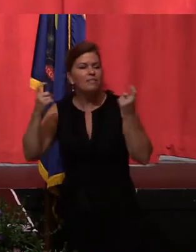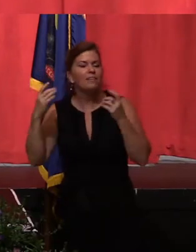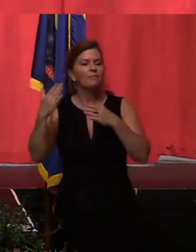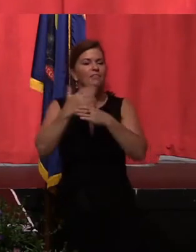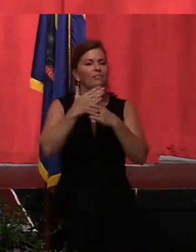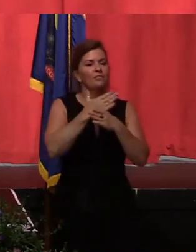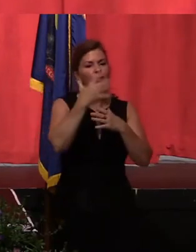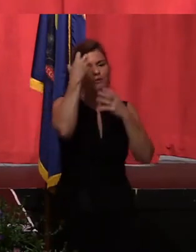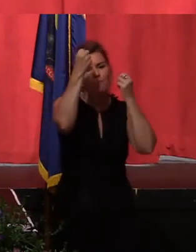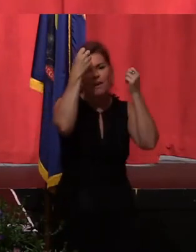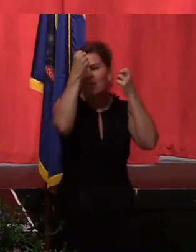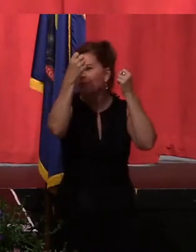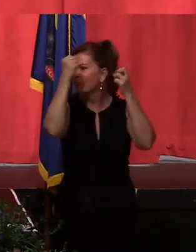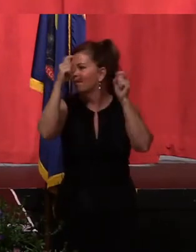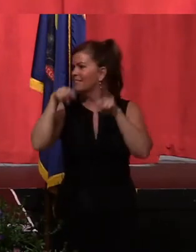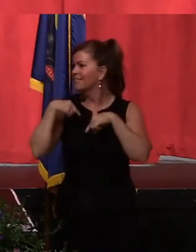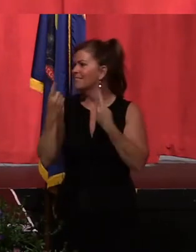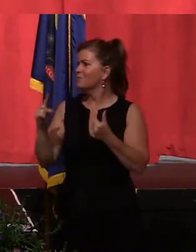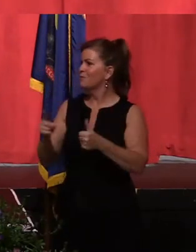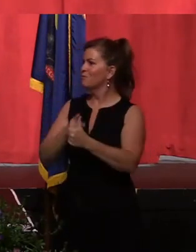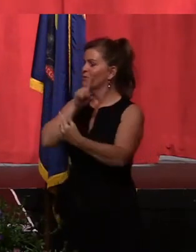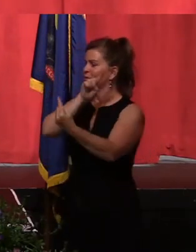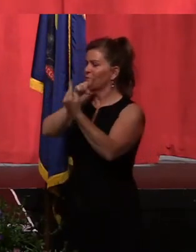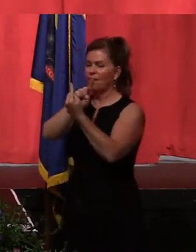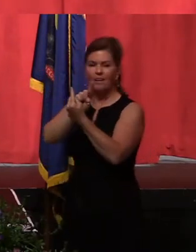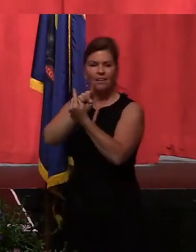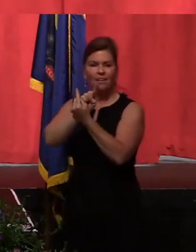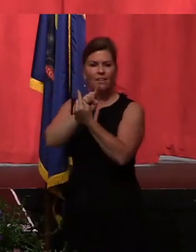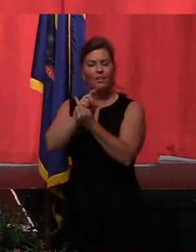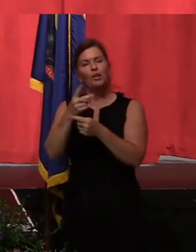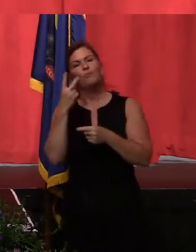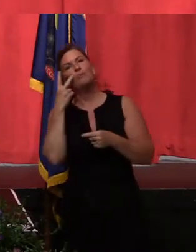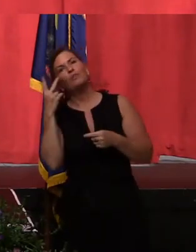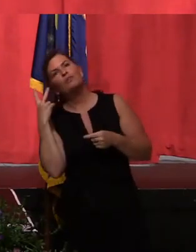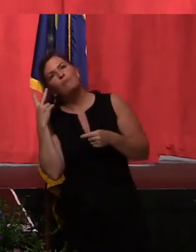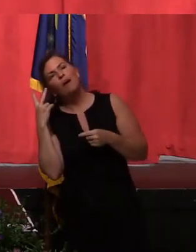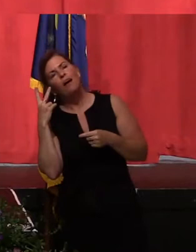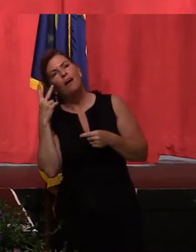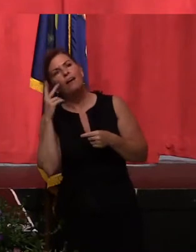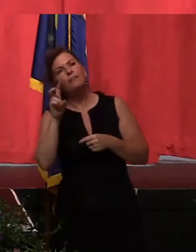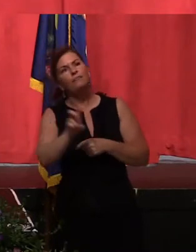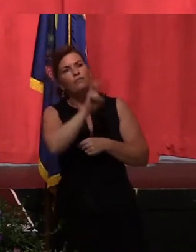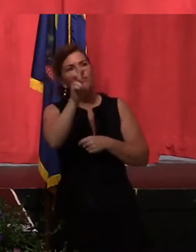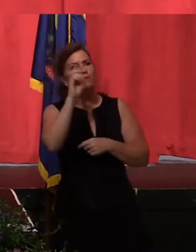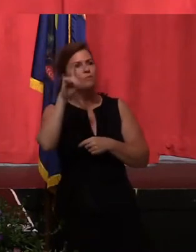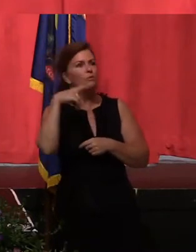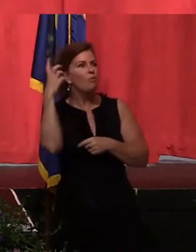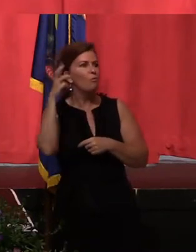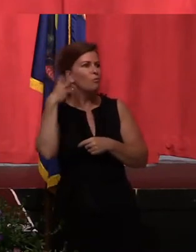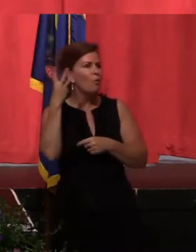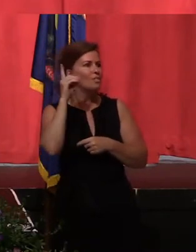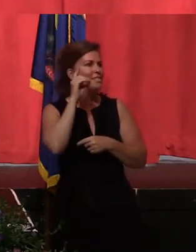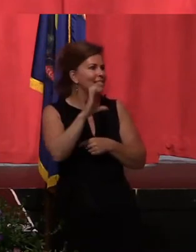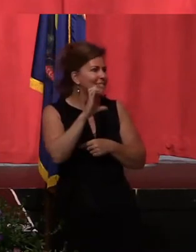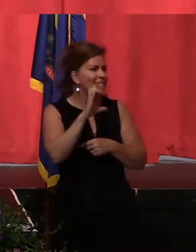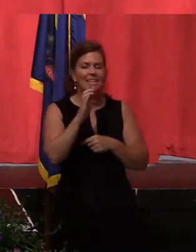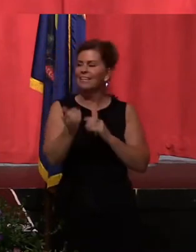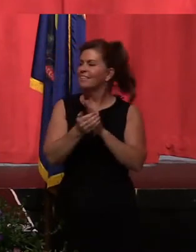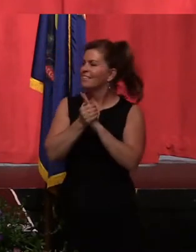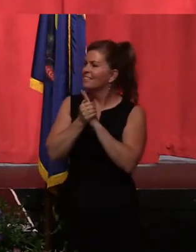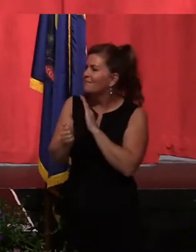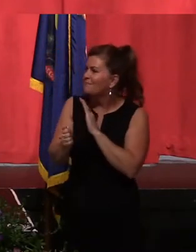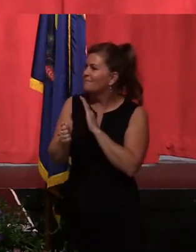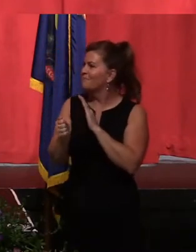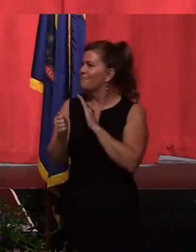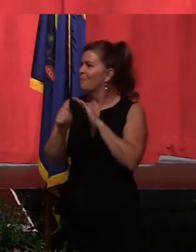of all you've done since we first met. We would reminisce about our trip to DC, implementing proficiency-based learning,